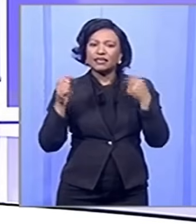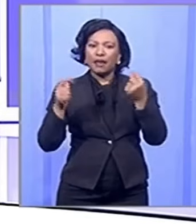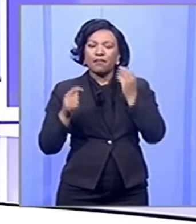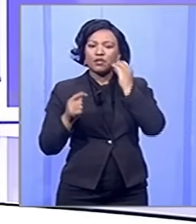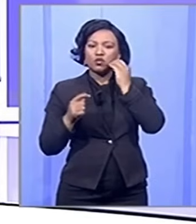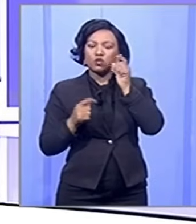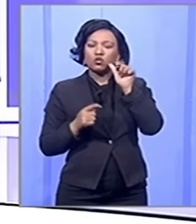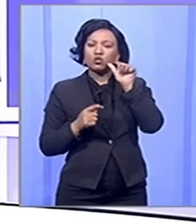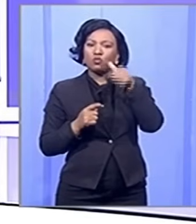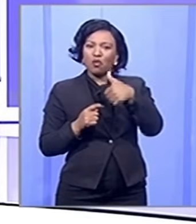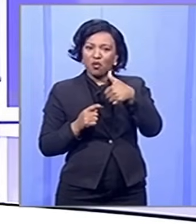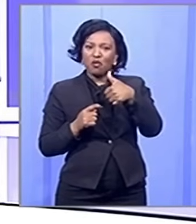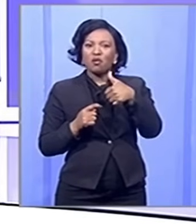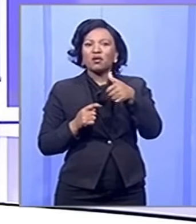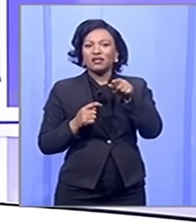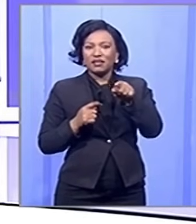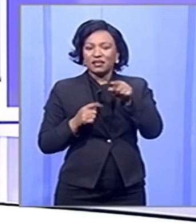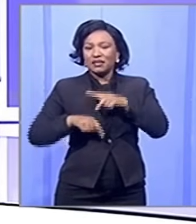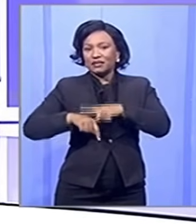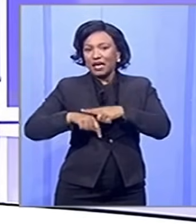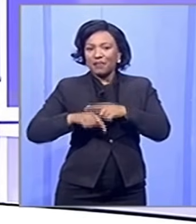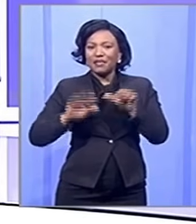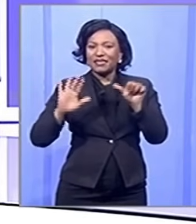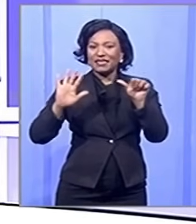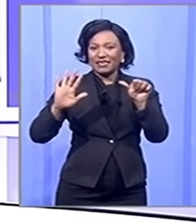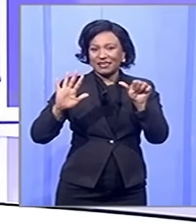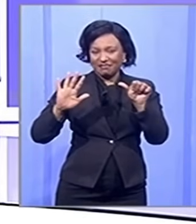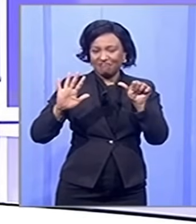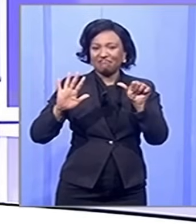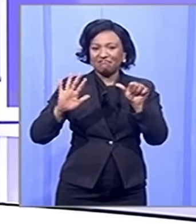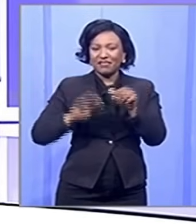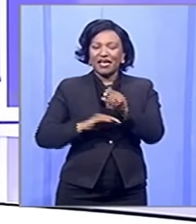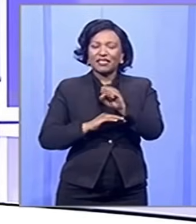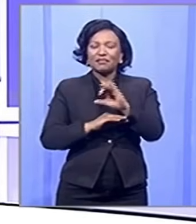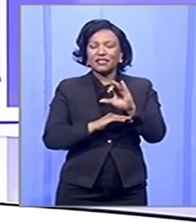tla lesolela tšona go sasa ka iri ya boselela mo go